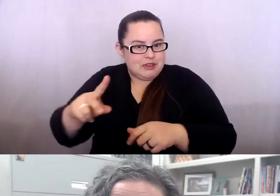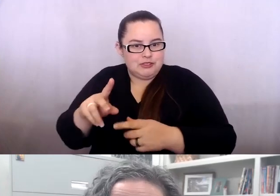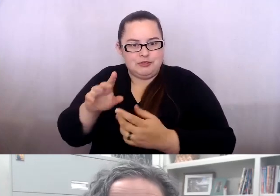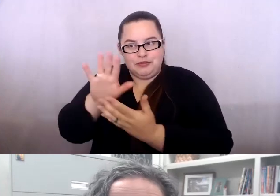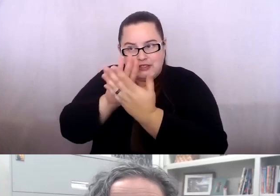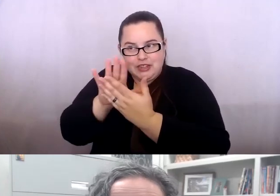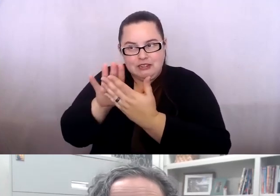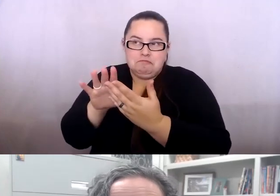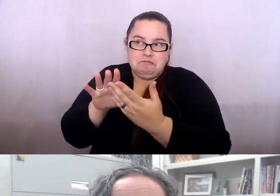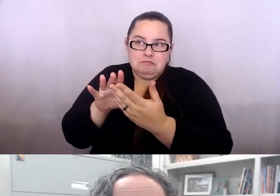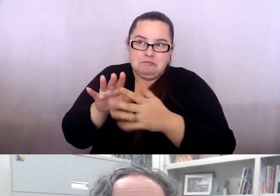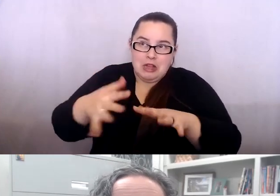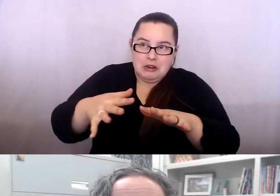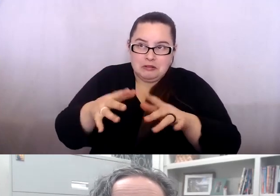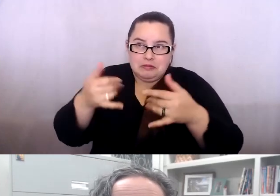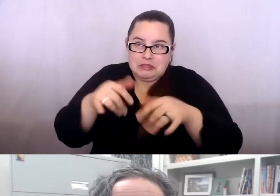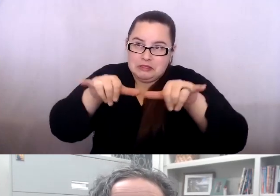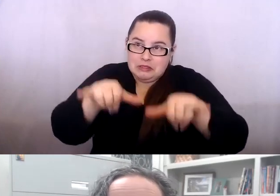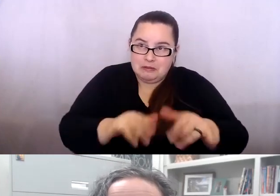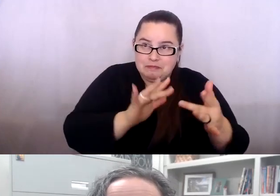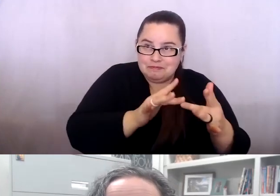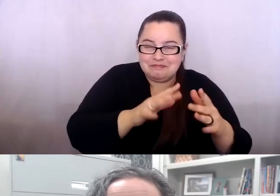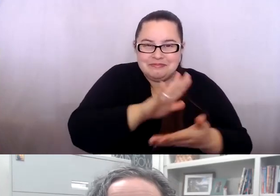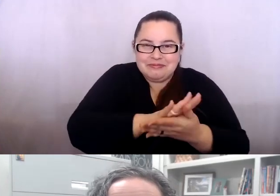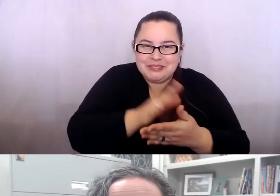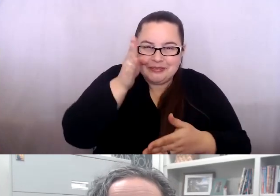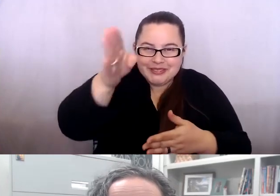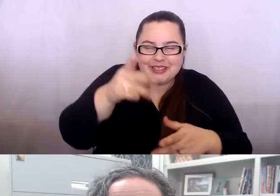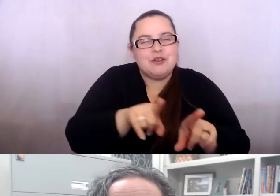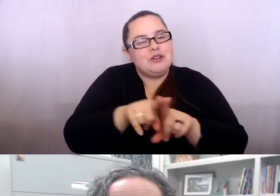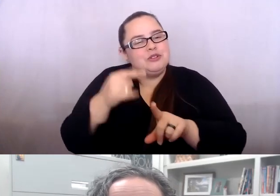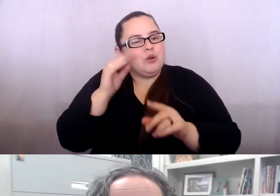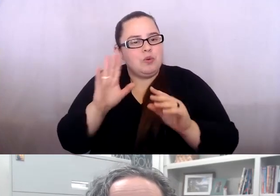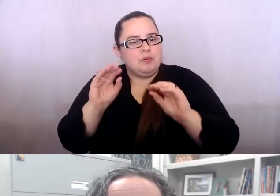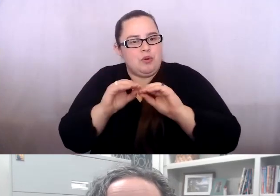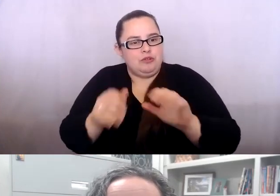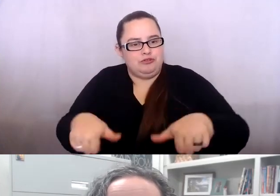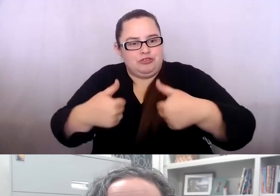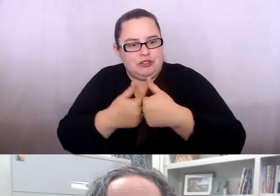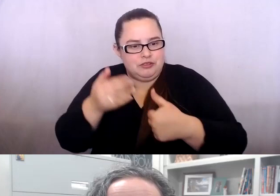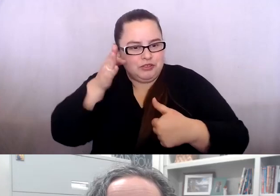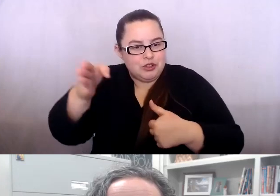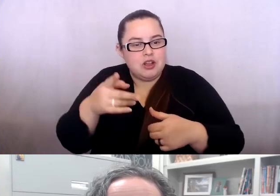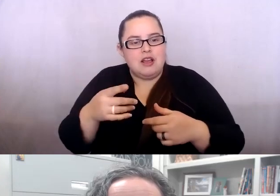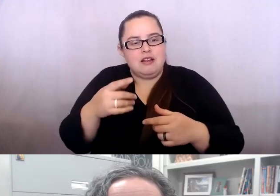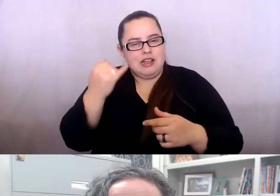somewhat online campus in future. And we know that there will be more challenges along the way, but we know that working together, we